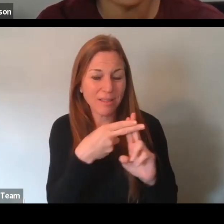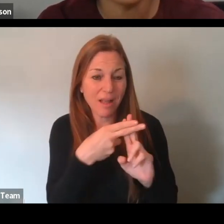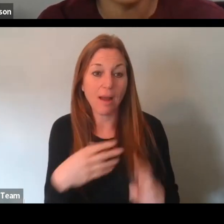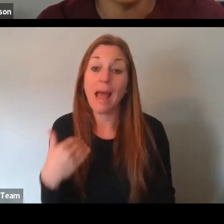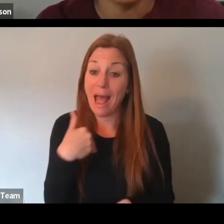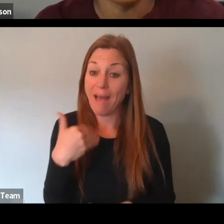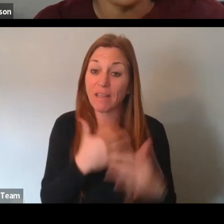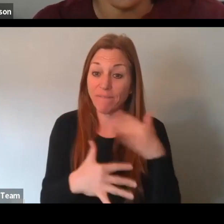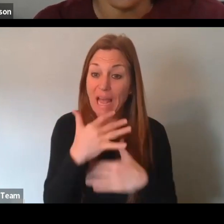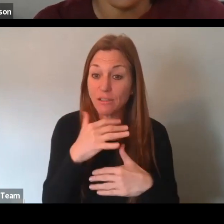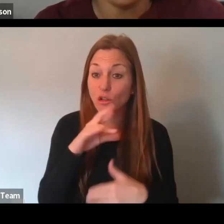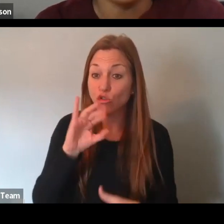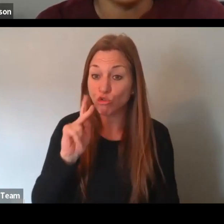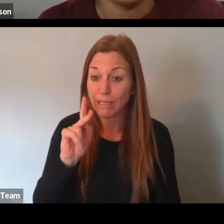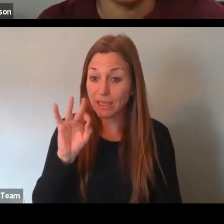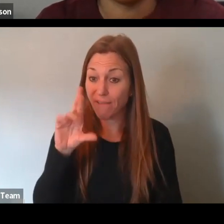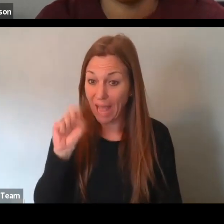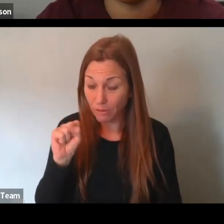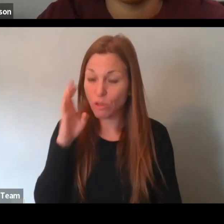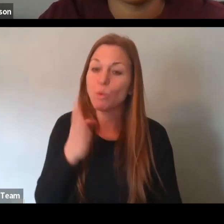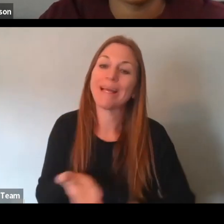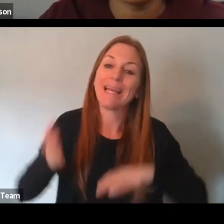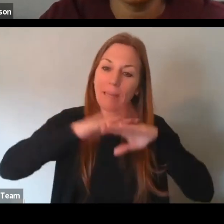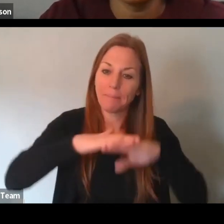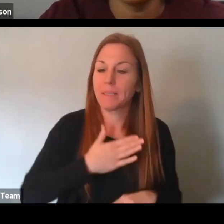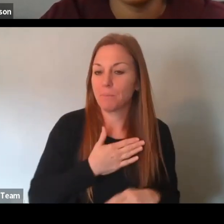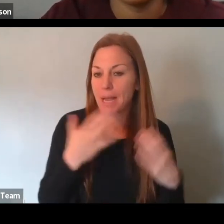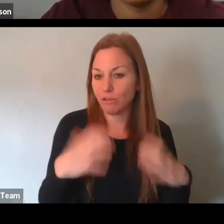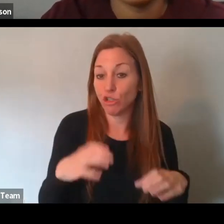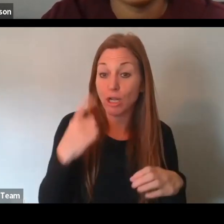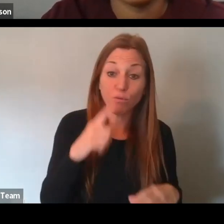risk of depression and cognitive changes in older adults.